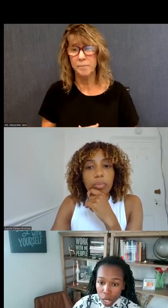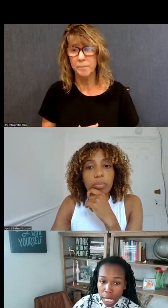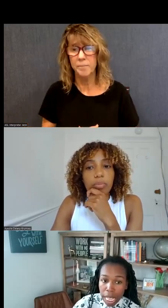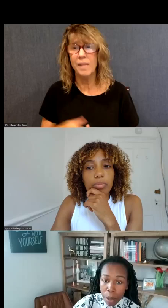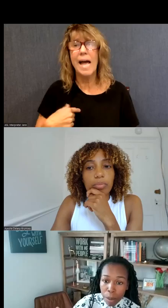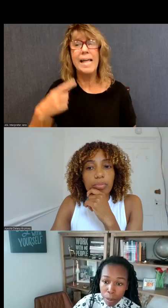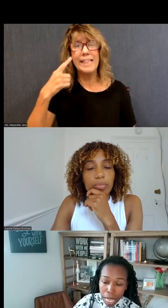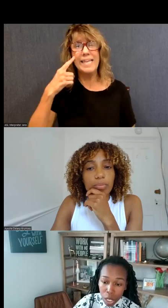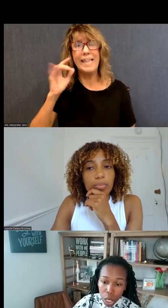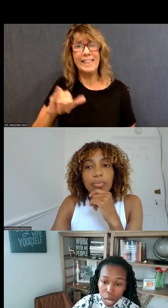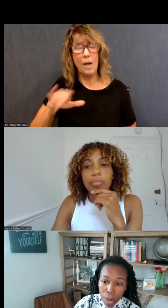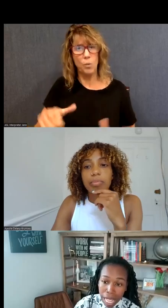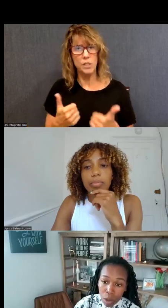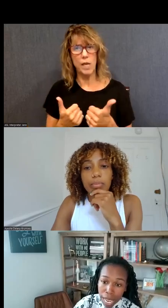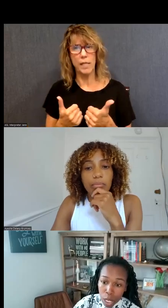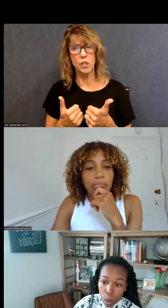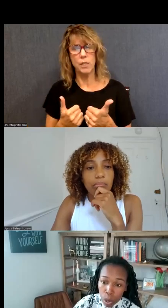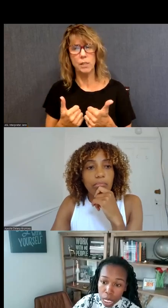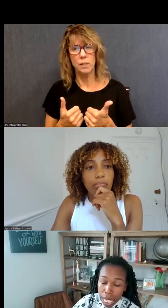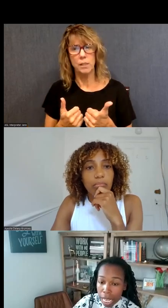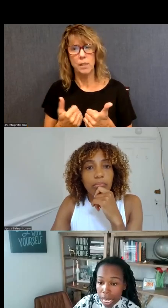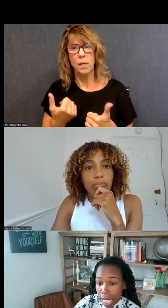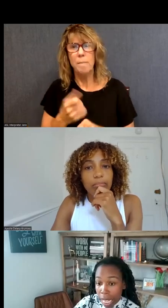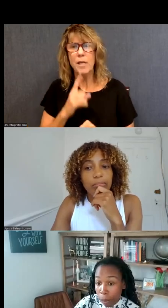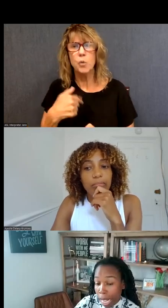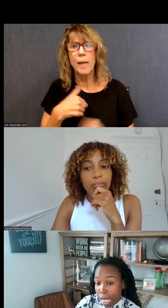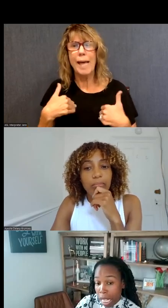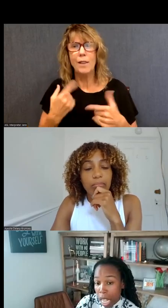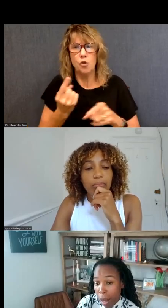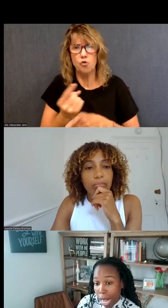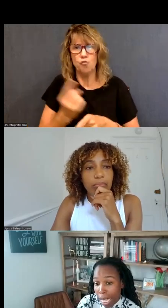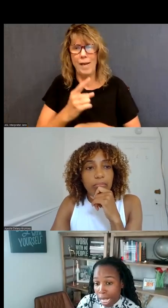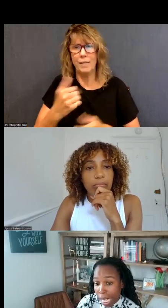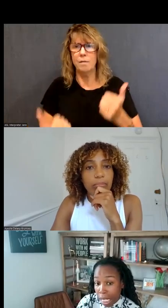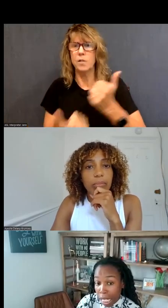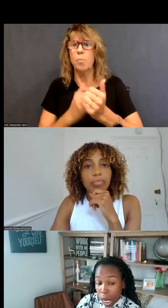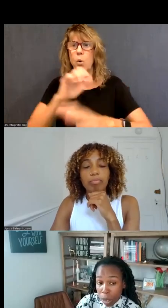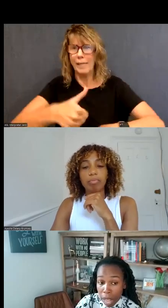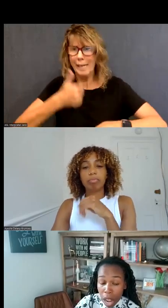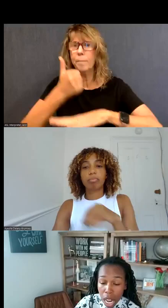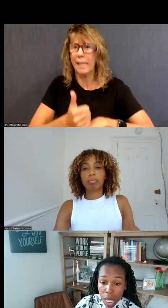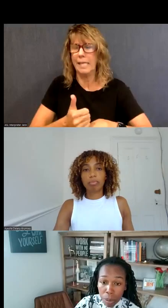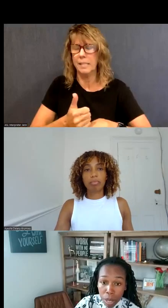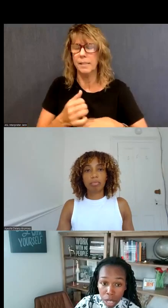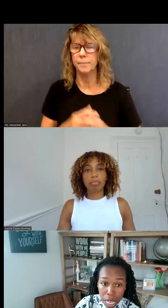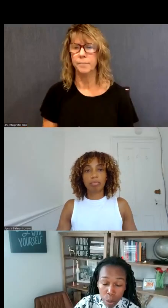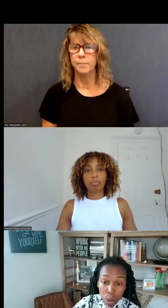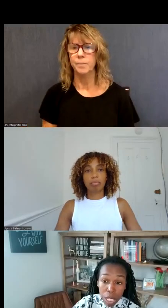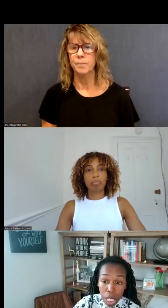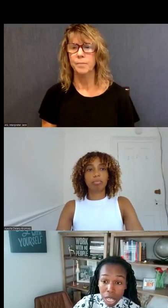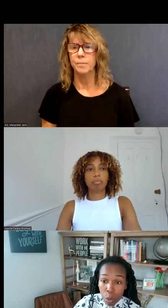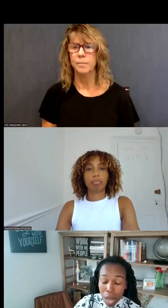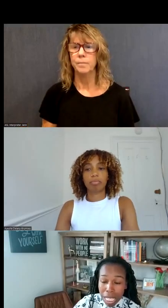was challenging, and making sure that we had the right supports in place. As I talked about, our